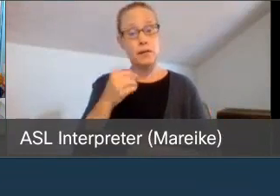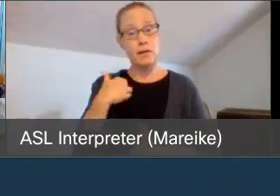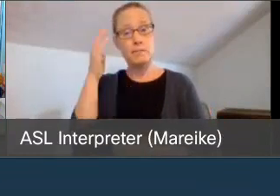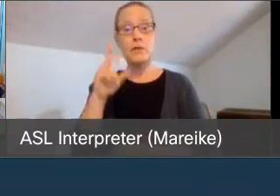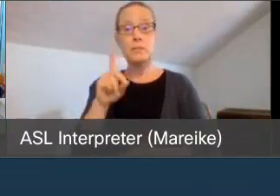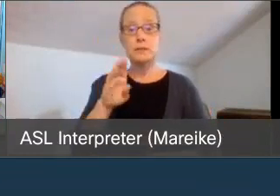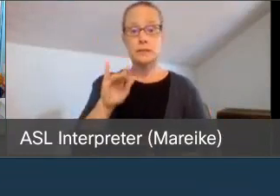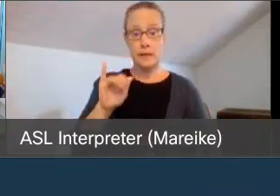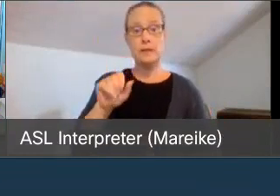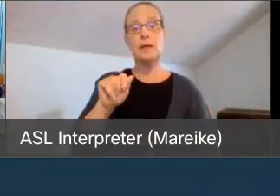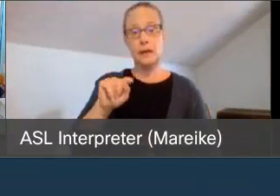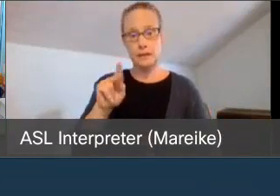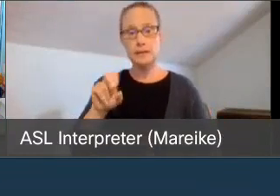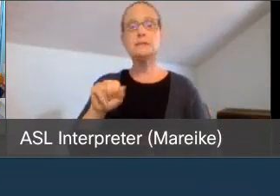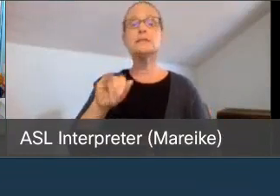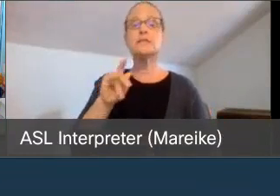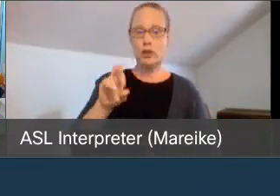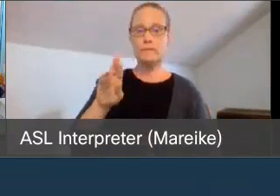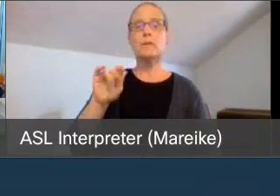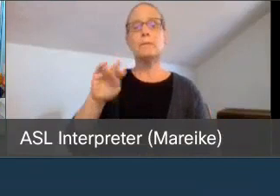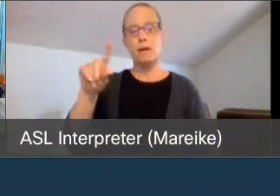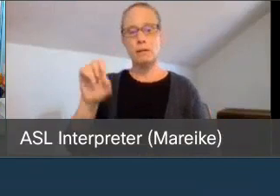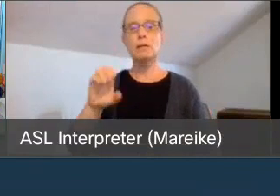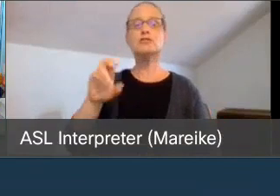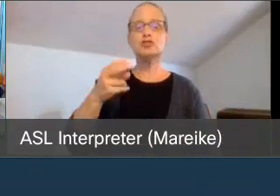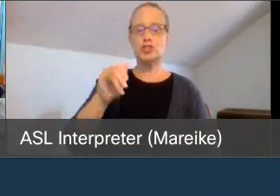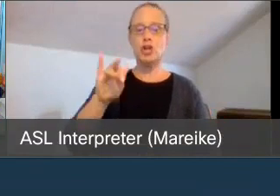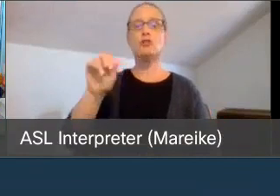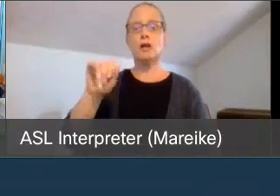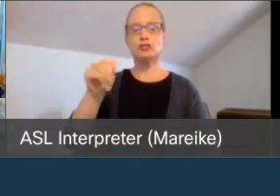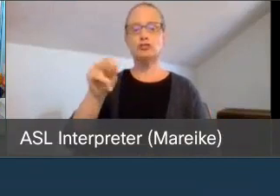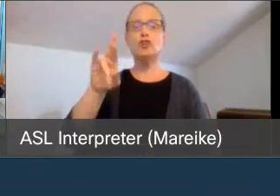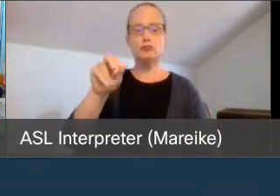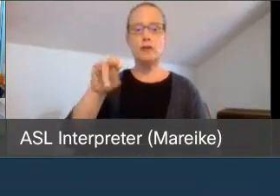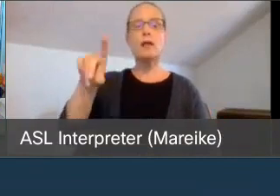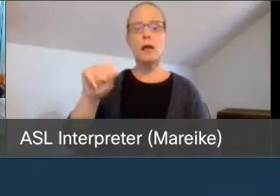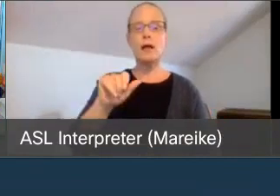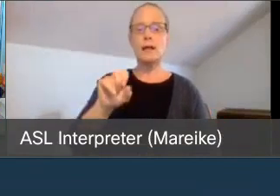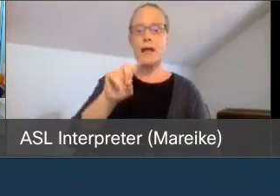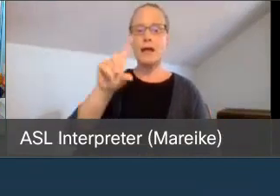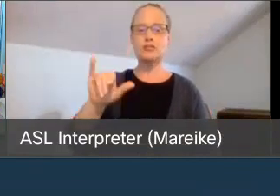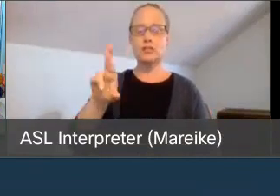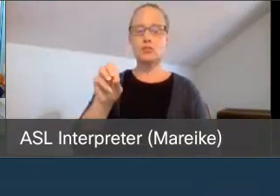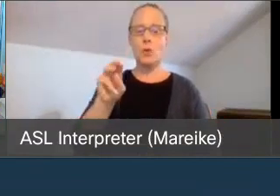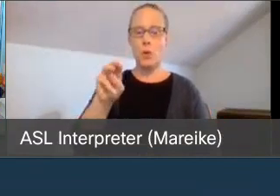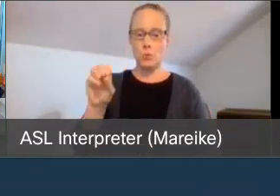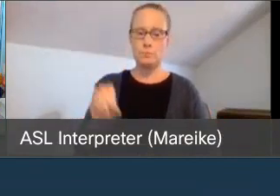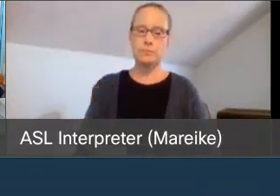Aikens, Jennifer Battle, Kiera Janilla, and Ashley Romo.